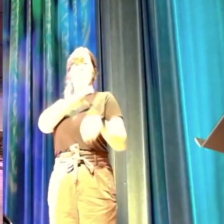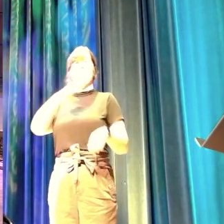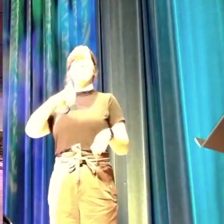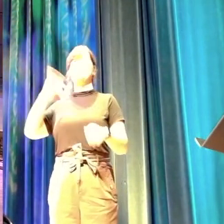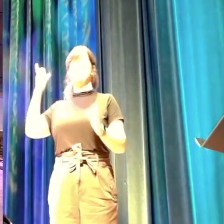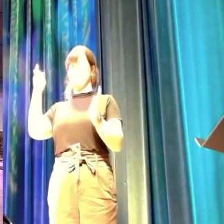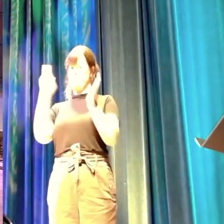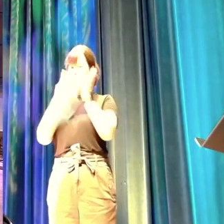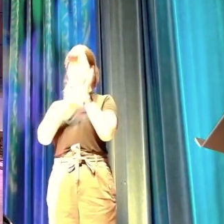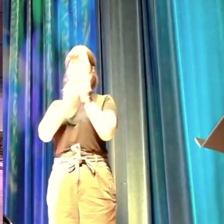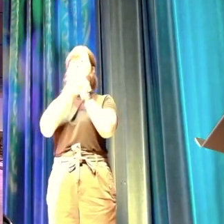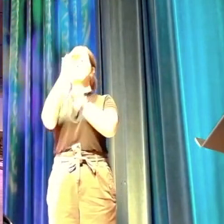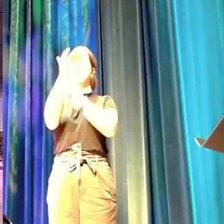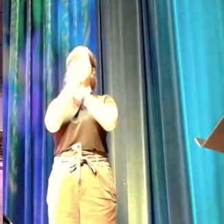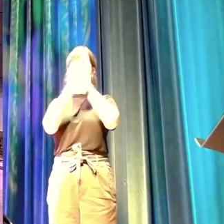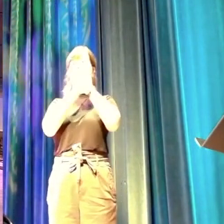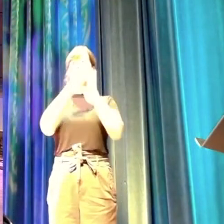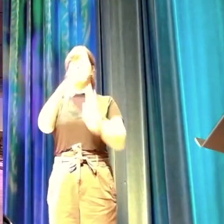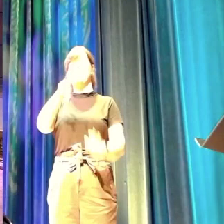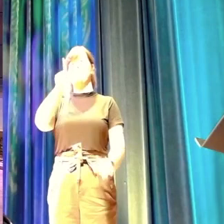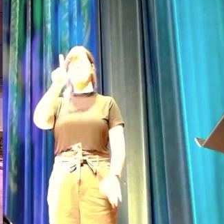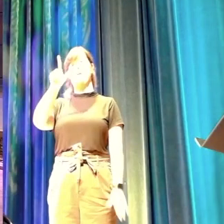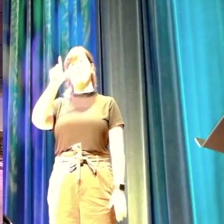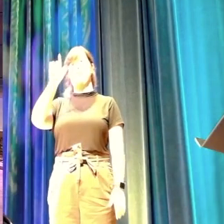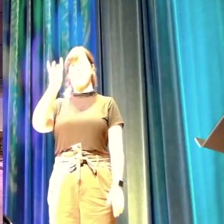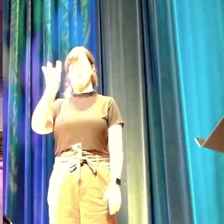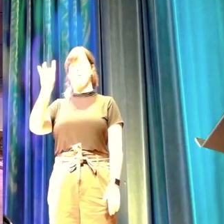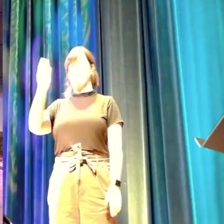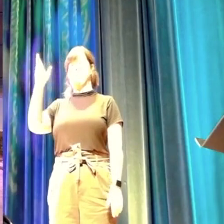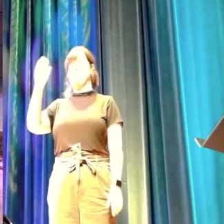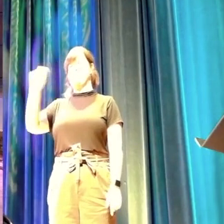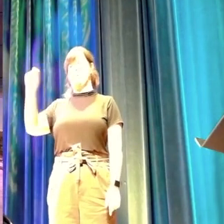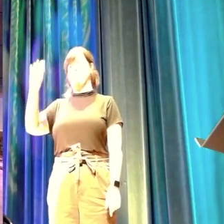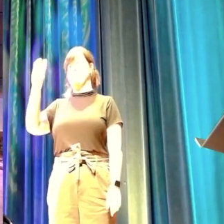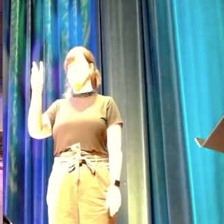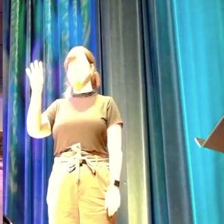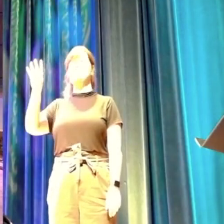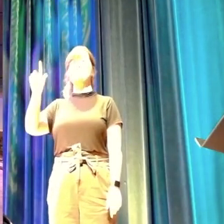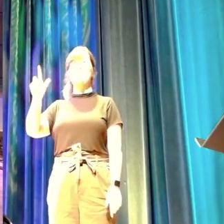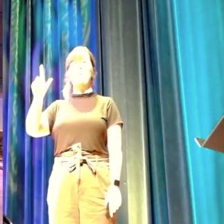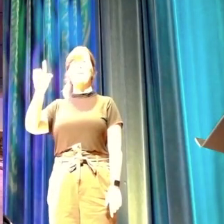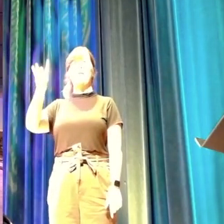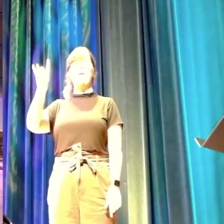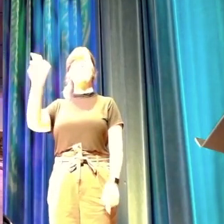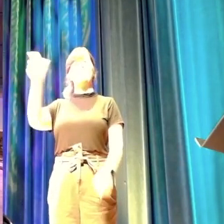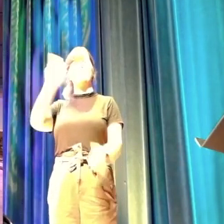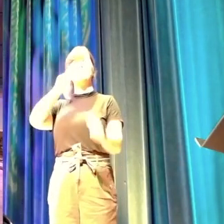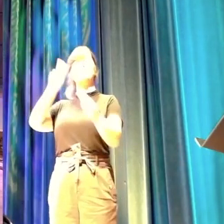signed into law Publication 88-628, which observed